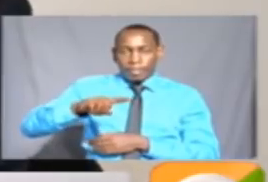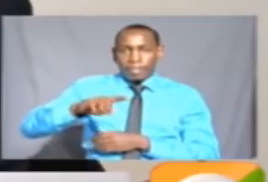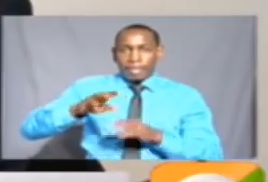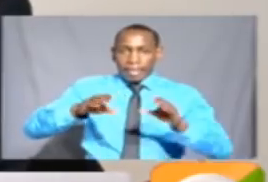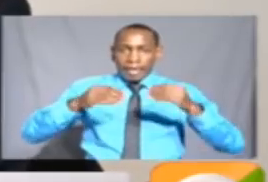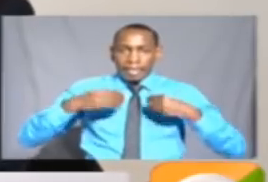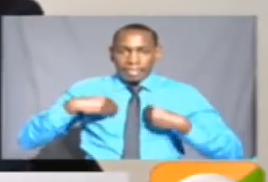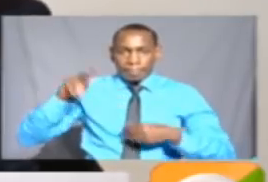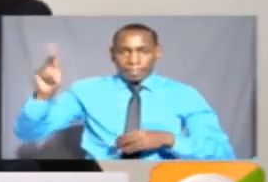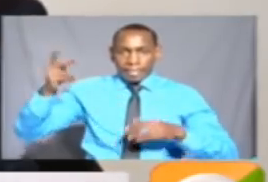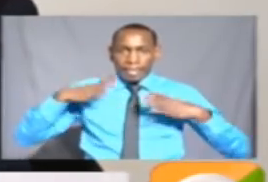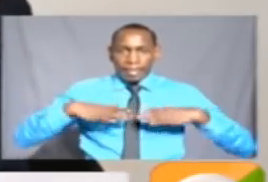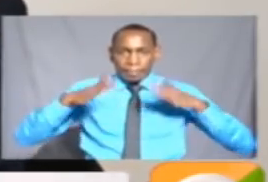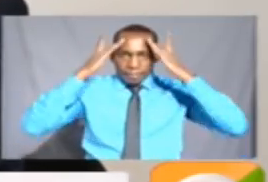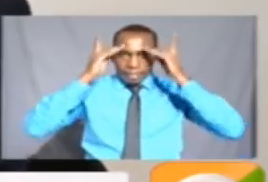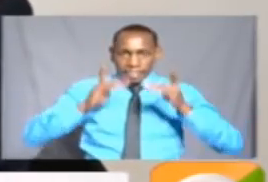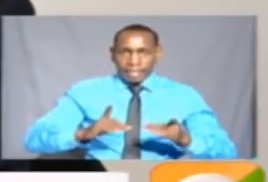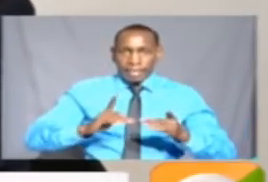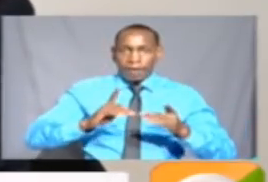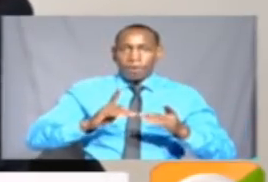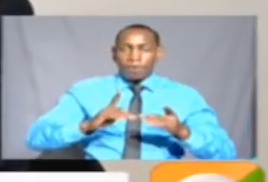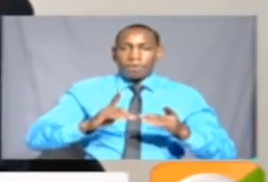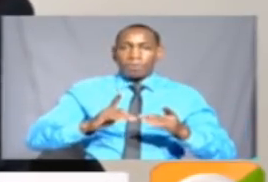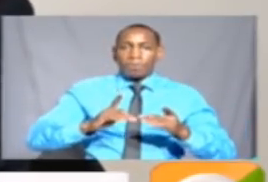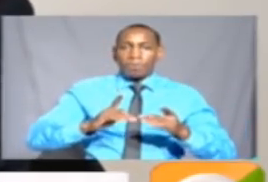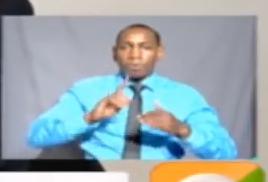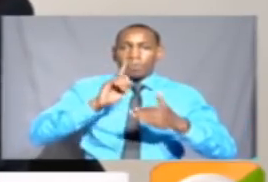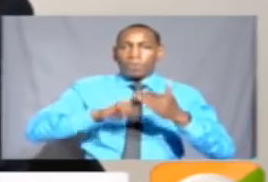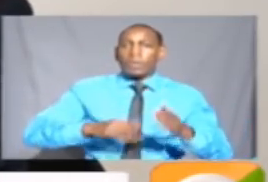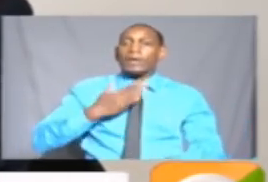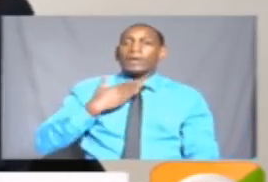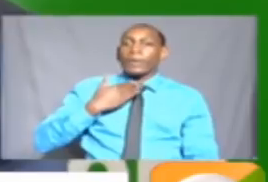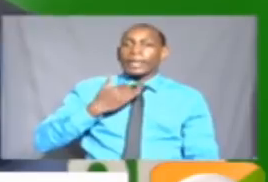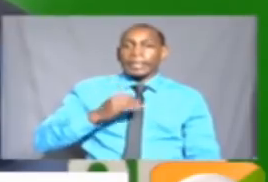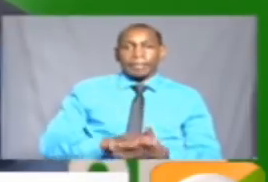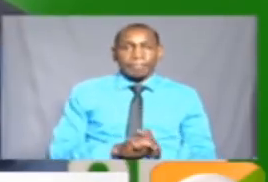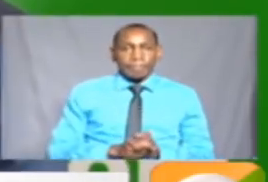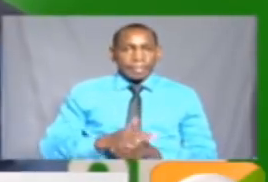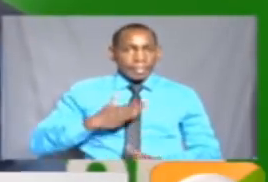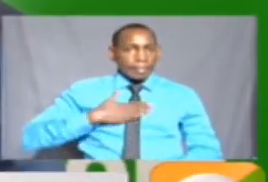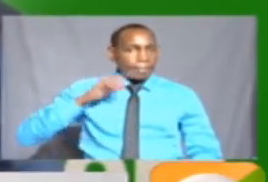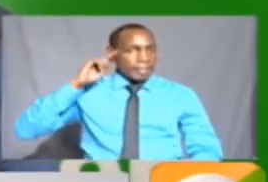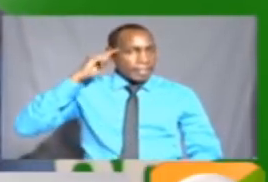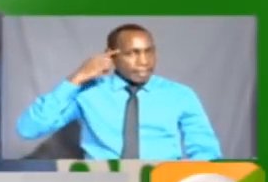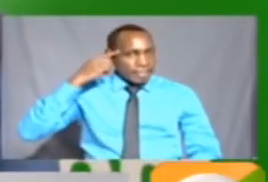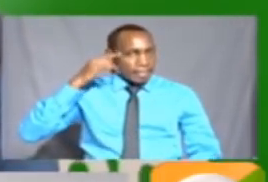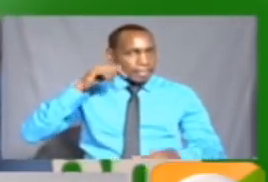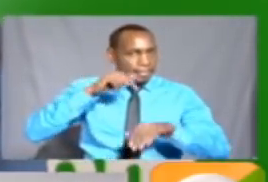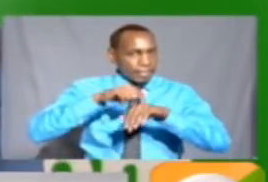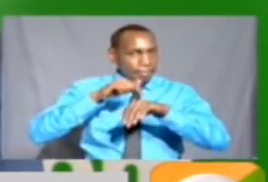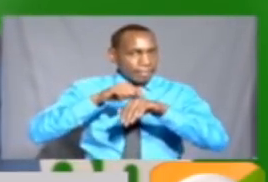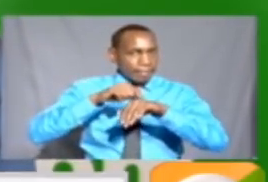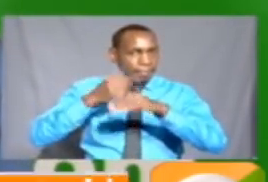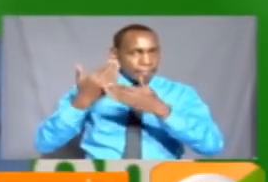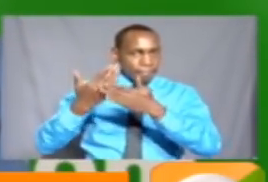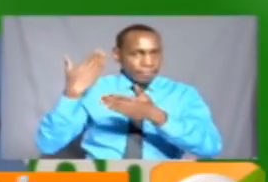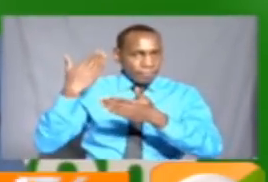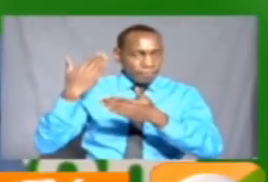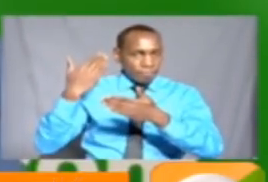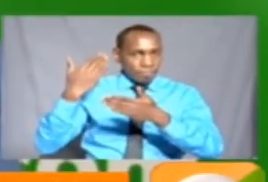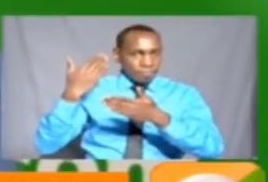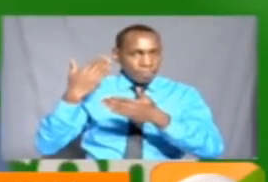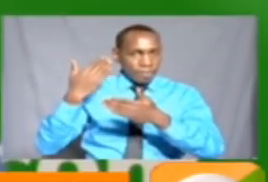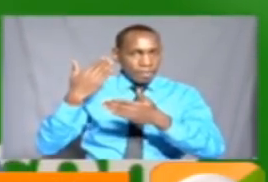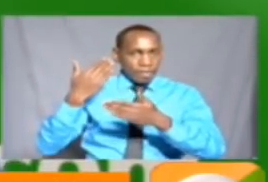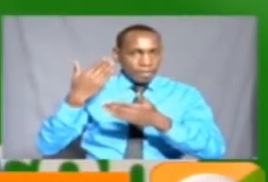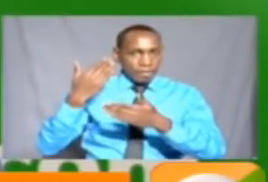to decide what it is they want these two companies to live in. I think that time we were young